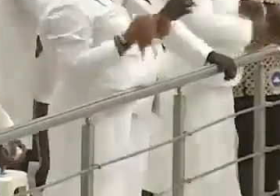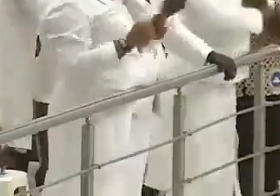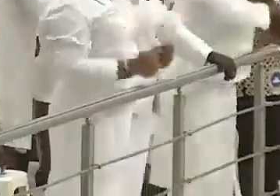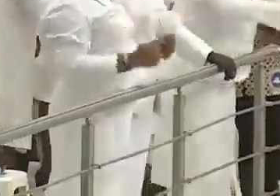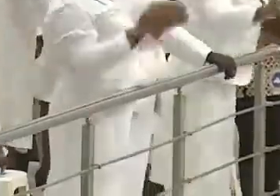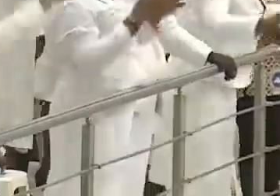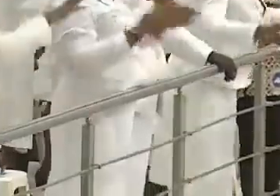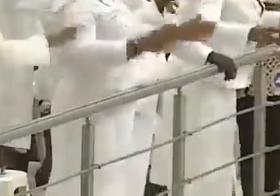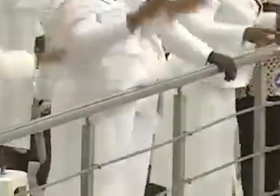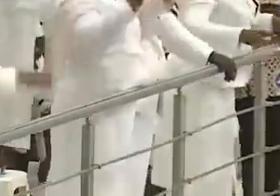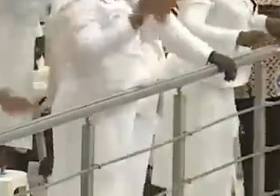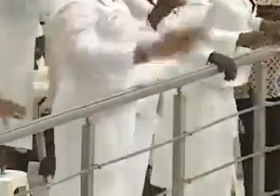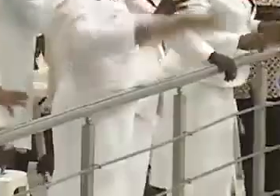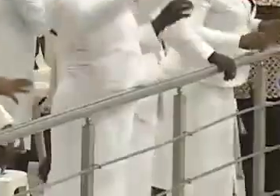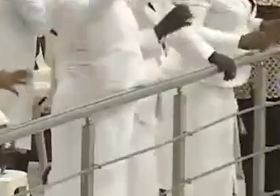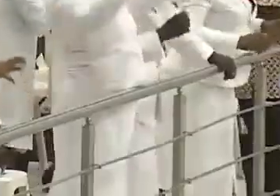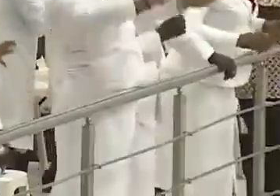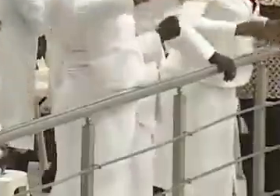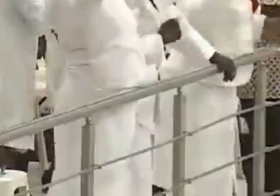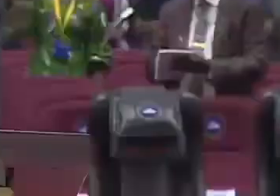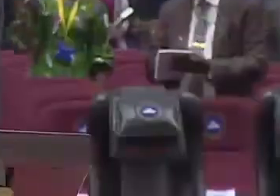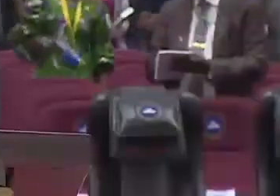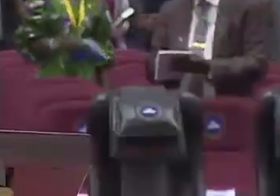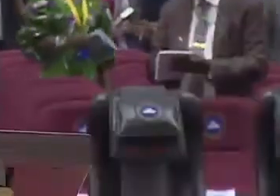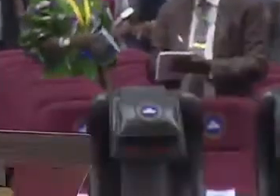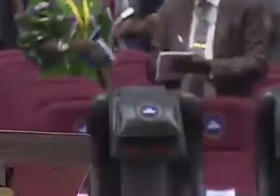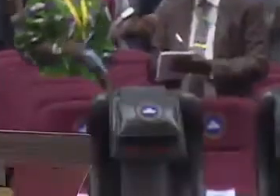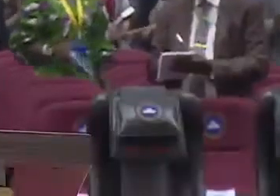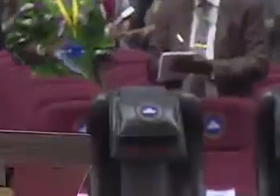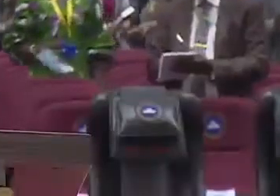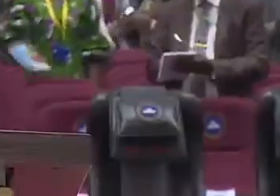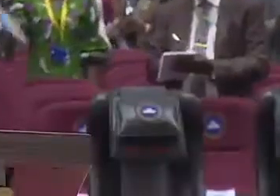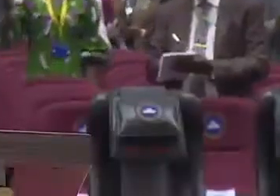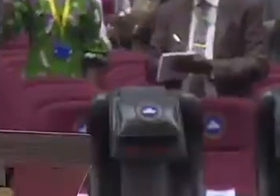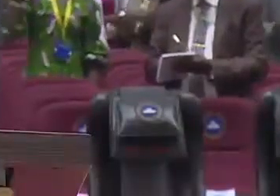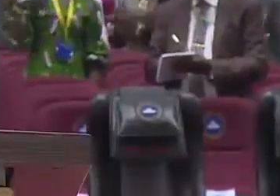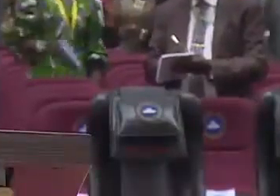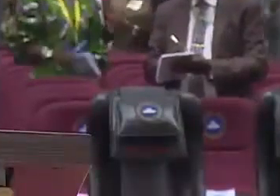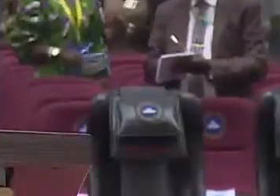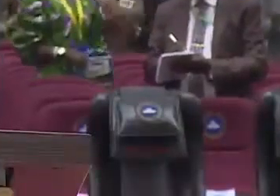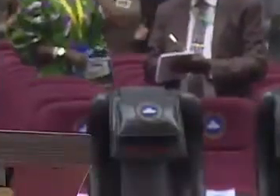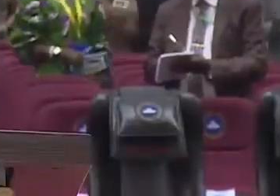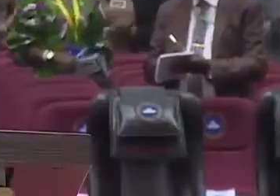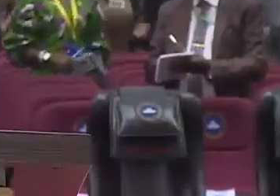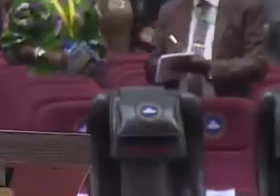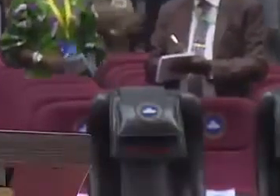them out, we neutralize them in the name of Jesus.